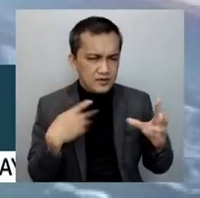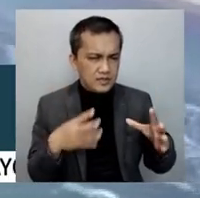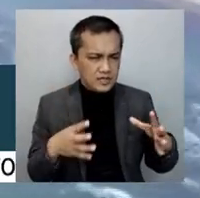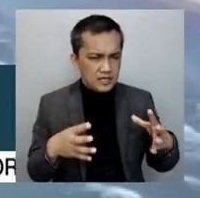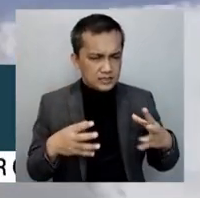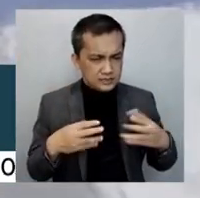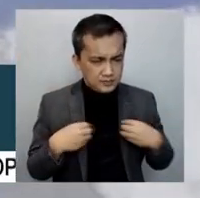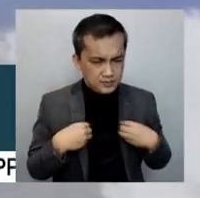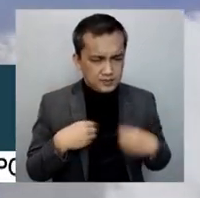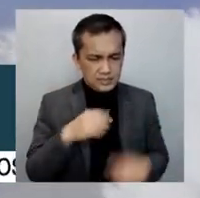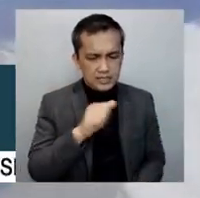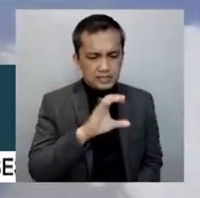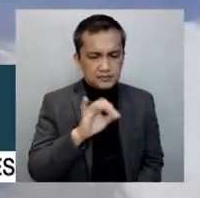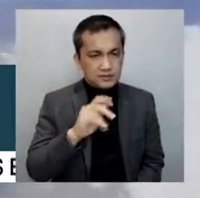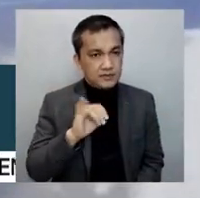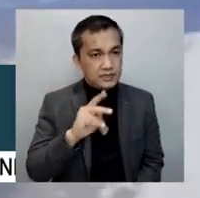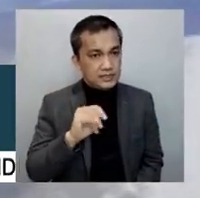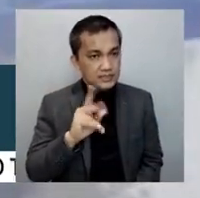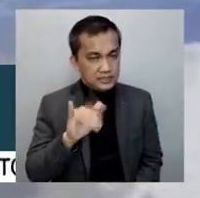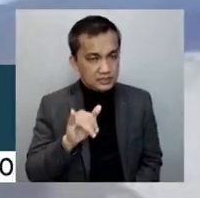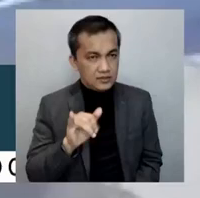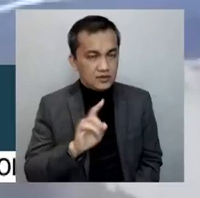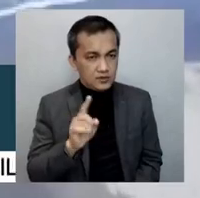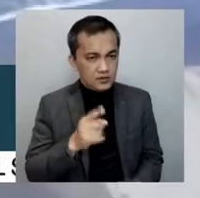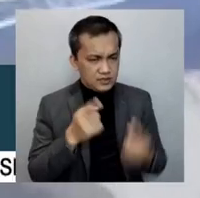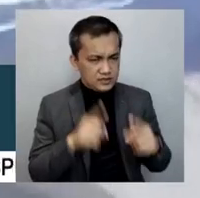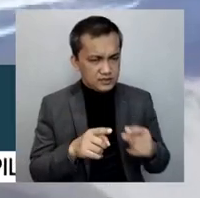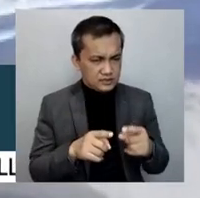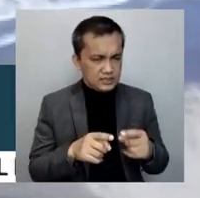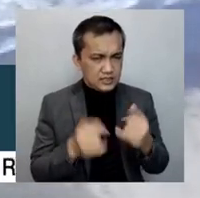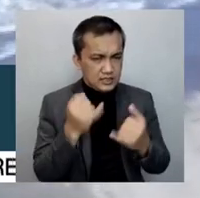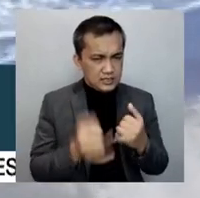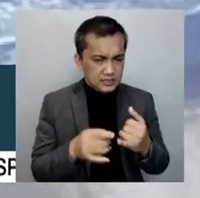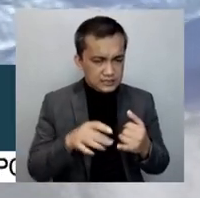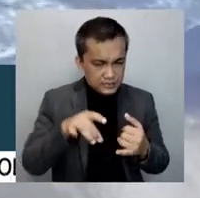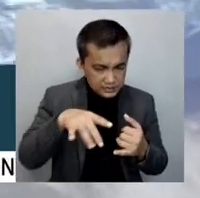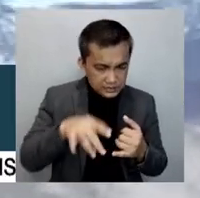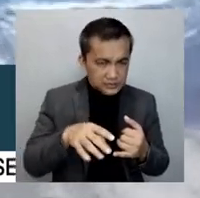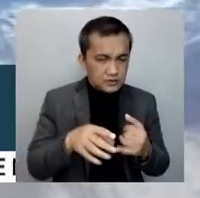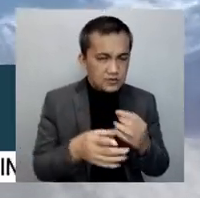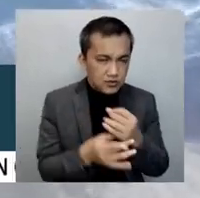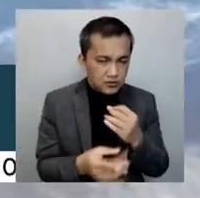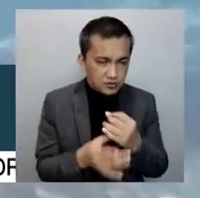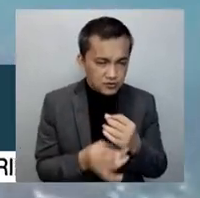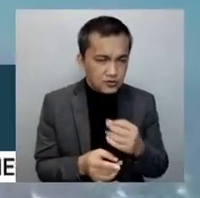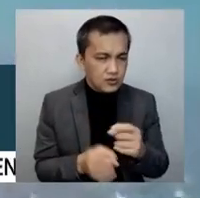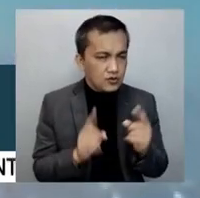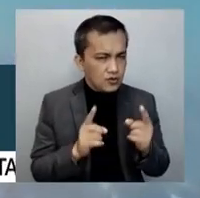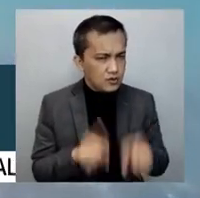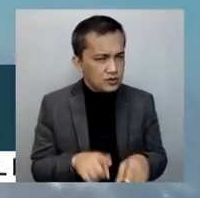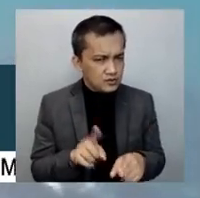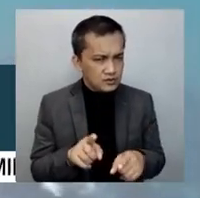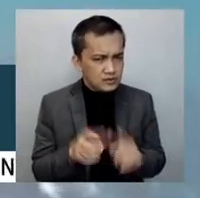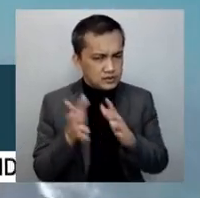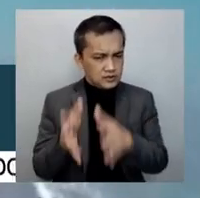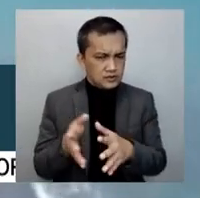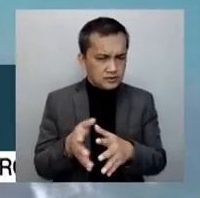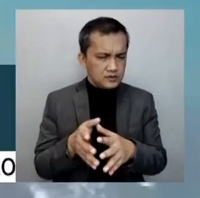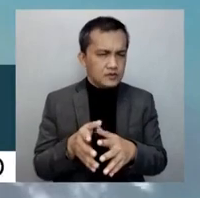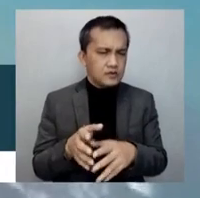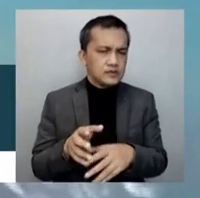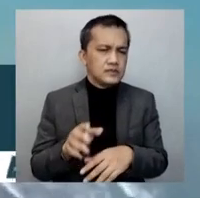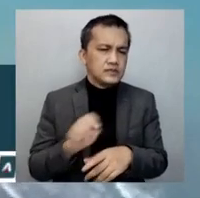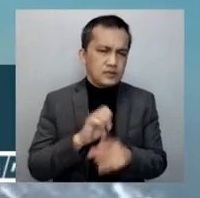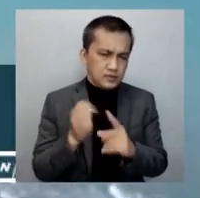clean. So what happens to the last traces of oil that comes from the sea? This is what we call, we leave it to the forces of nature to